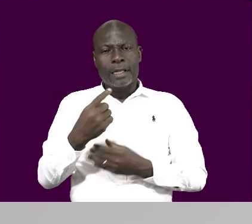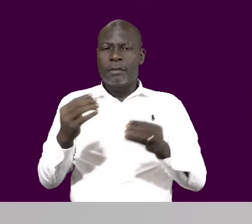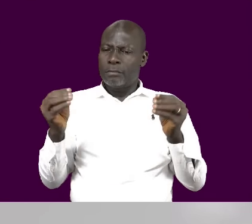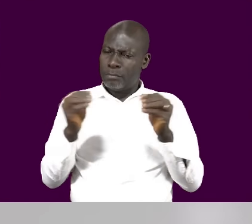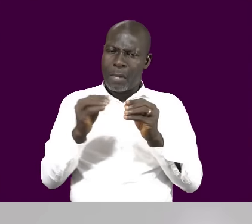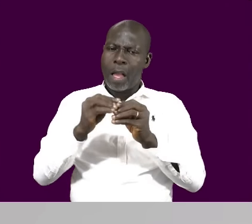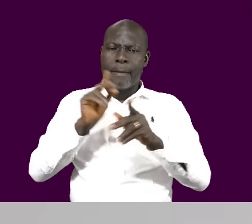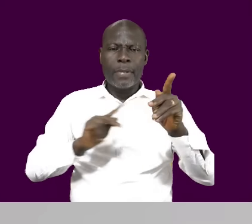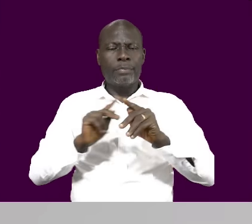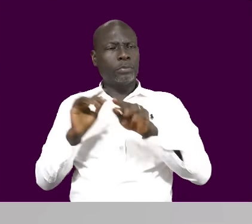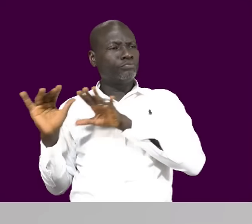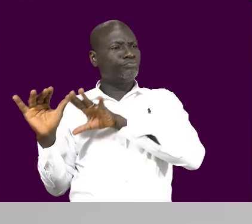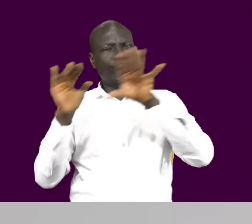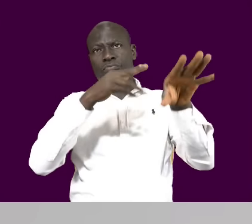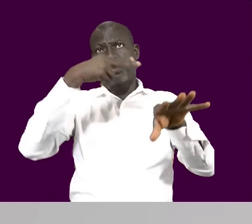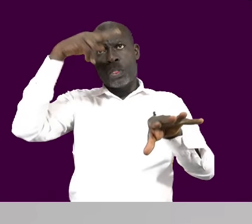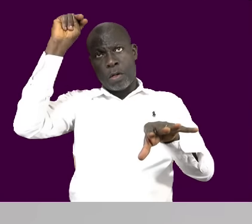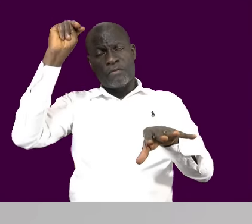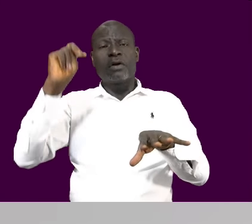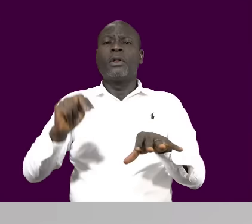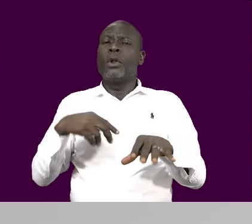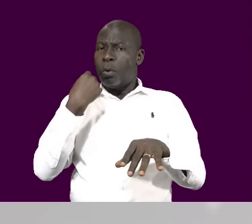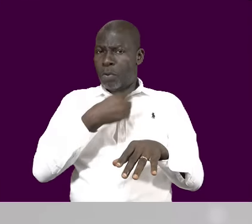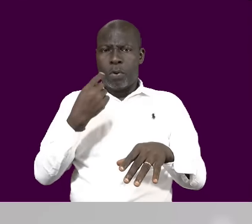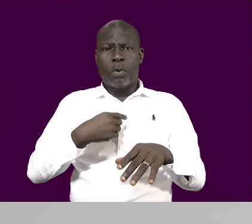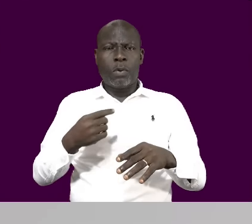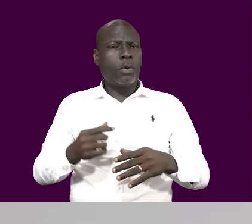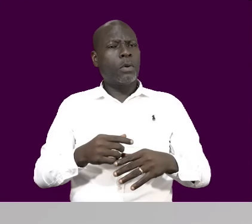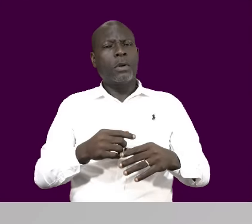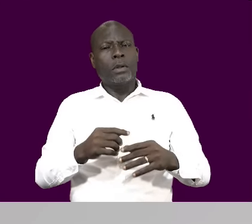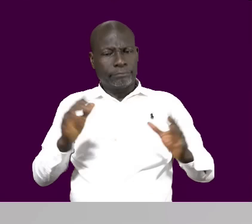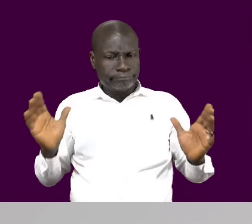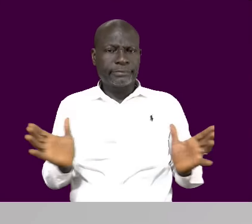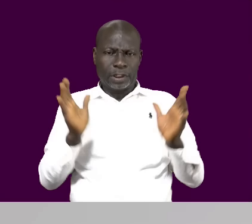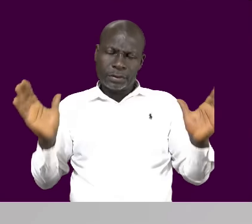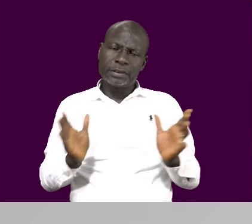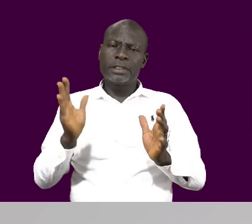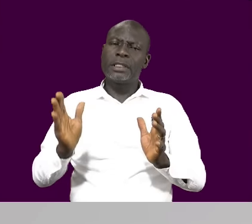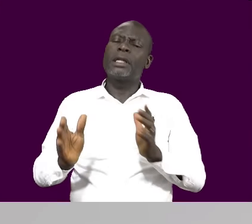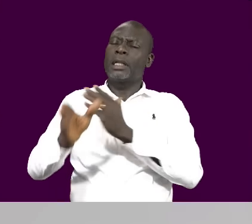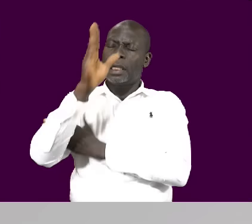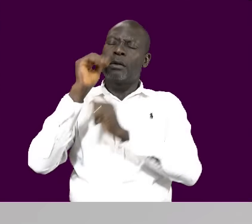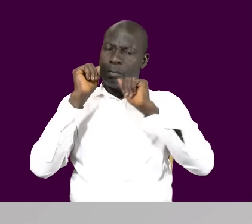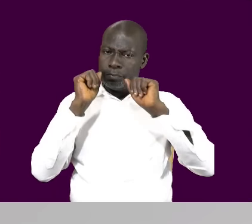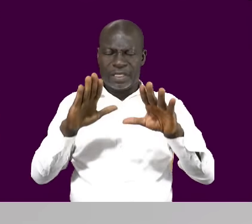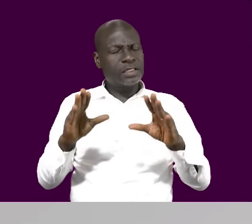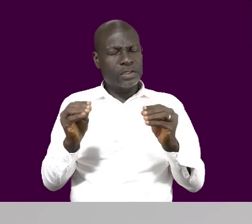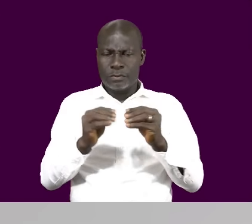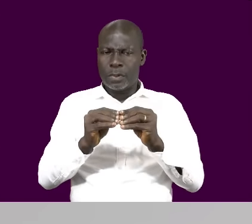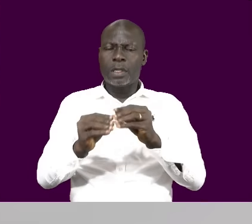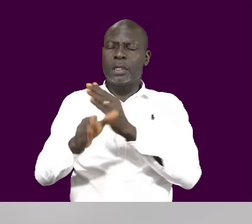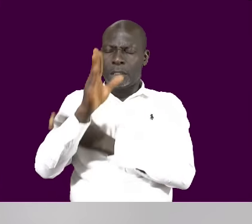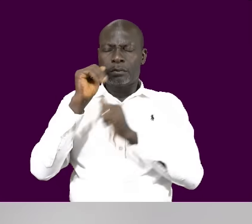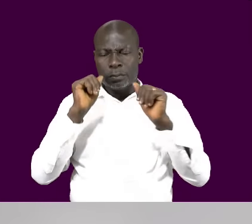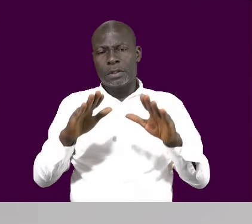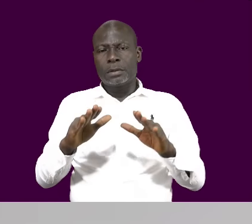mokɔ tamale ho na mokɔ kye no up nsoso mo ayade ewrade enhyira mo na sɛ na wɔtwa